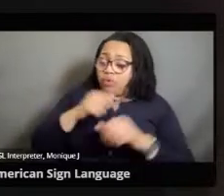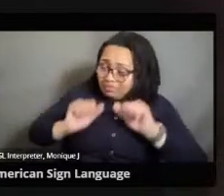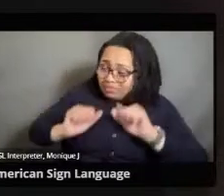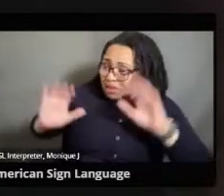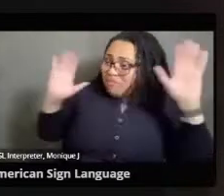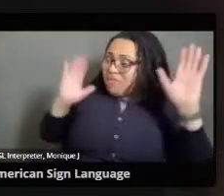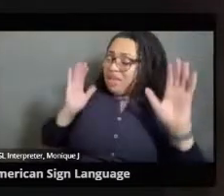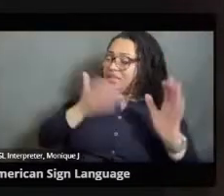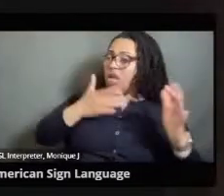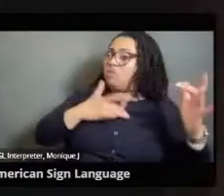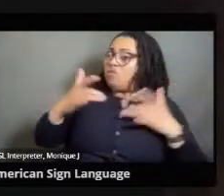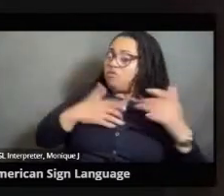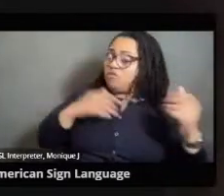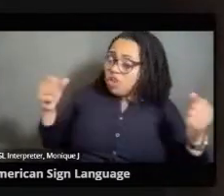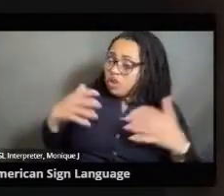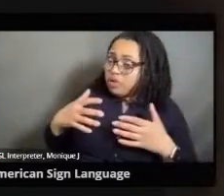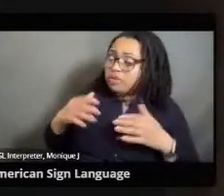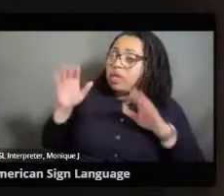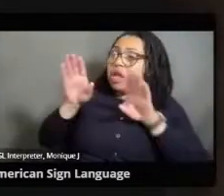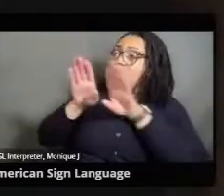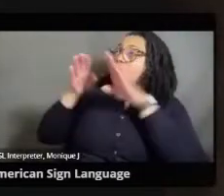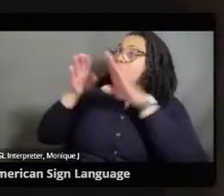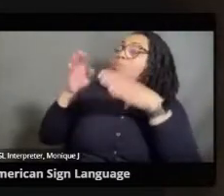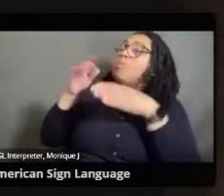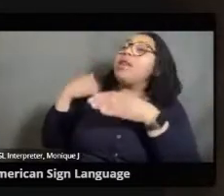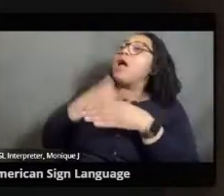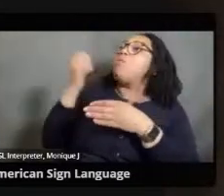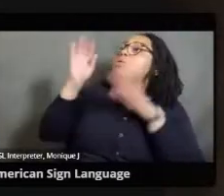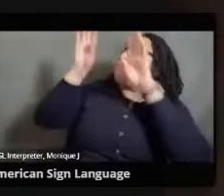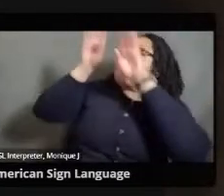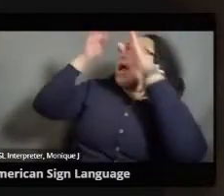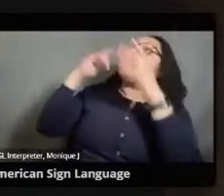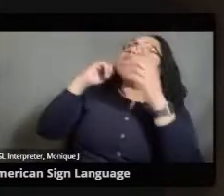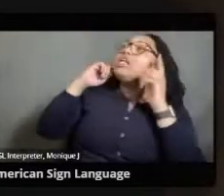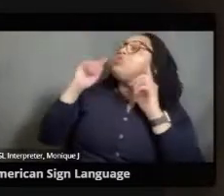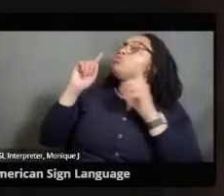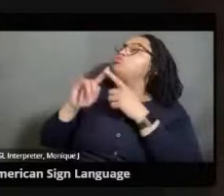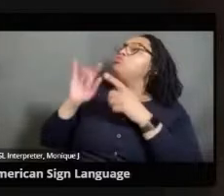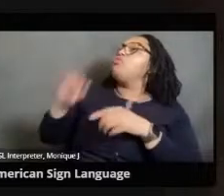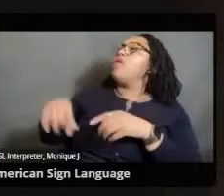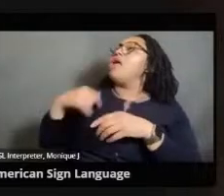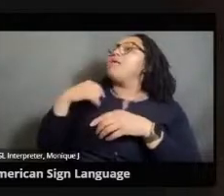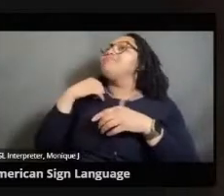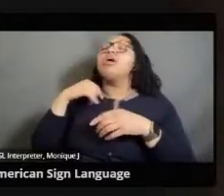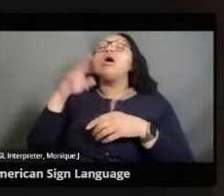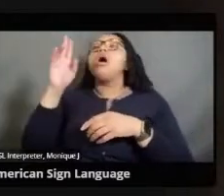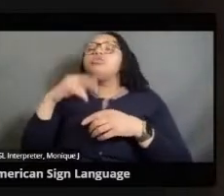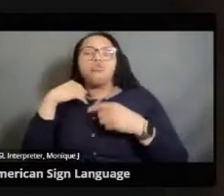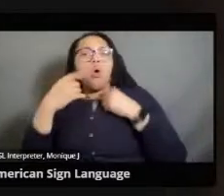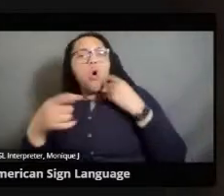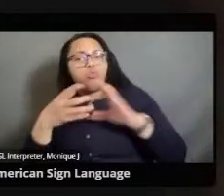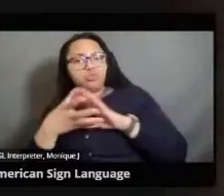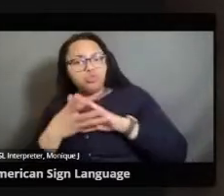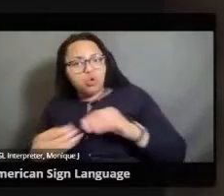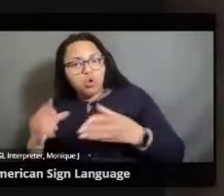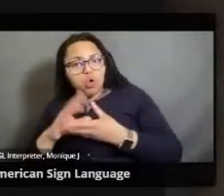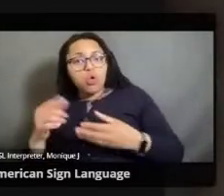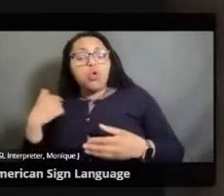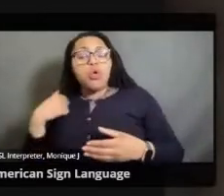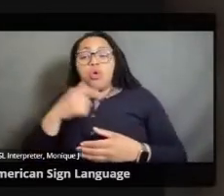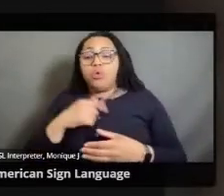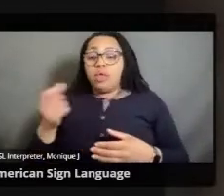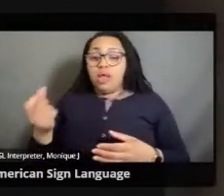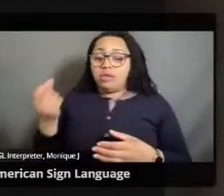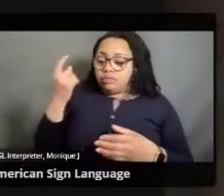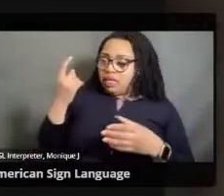our ears to the untold stories, when we see our neighbors not as enemies, but as family. When